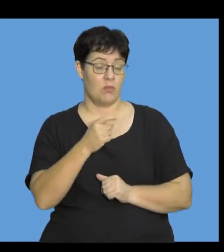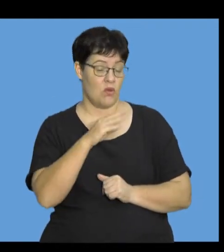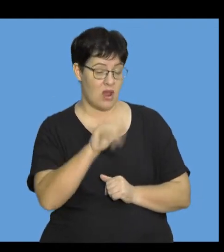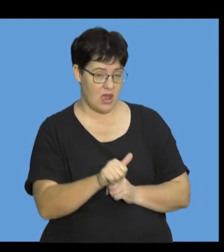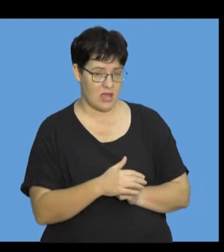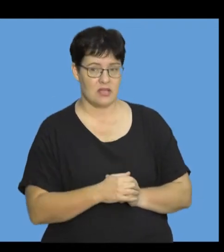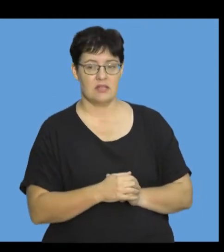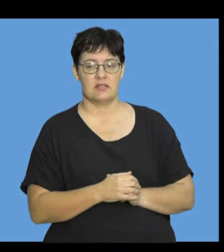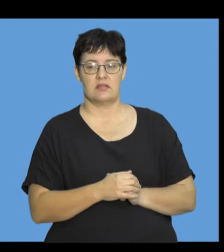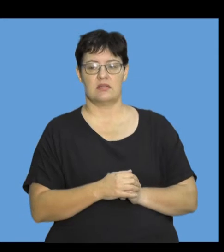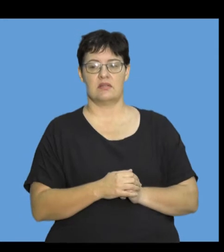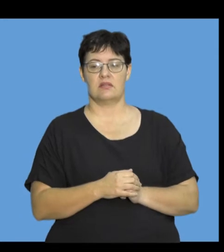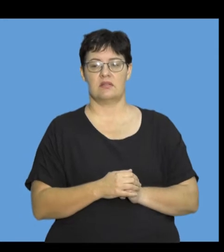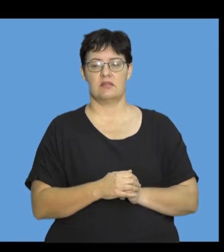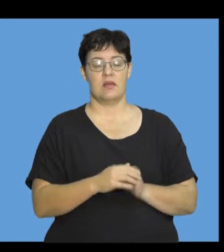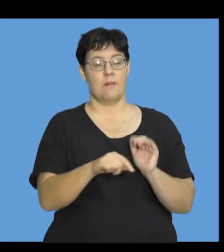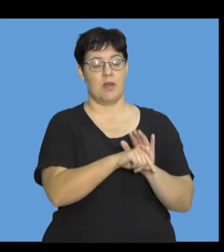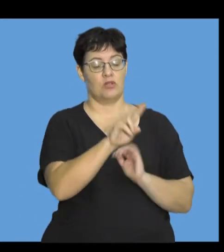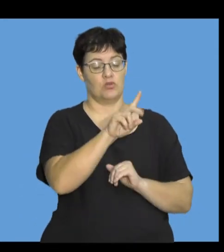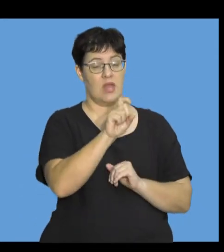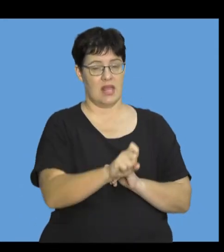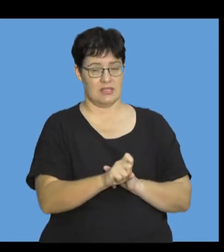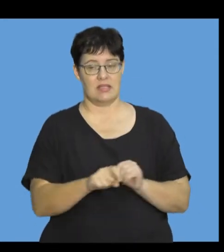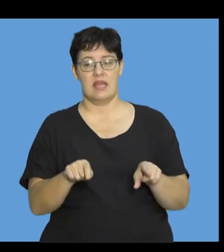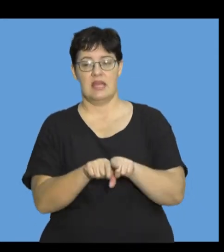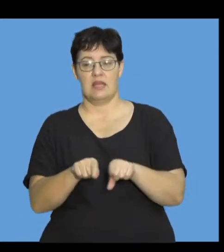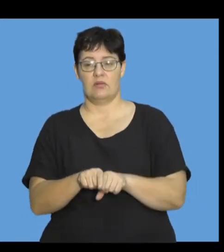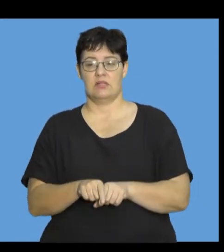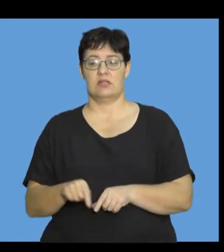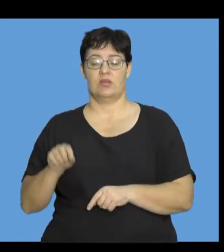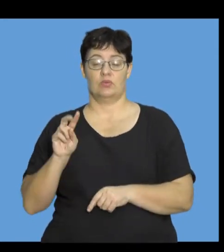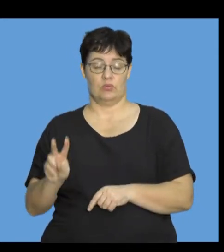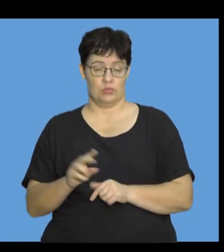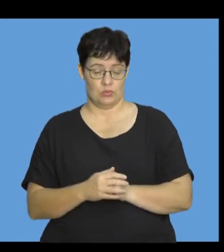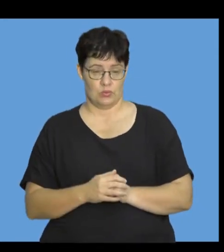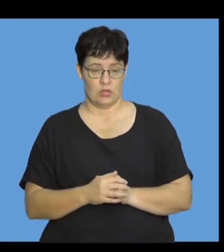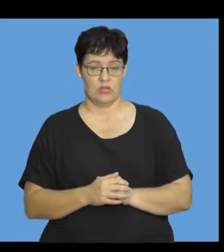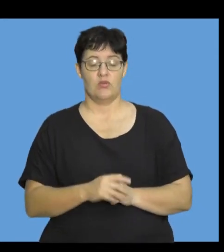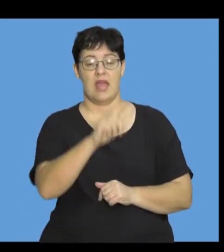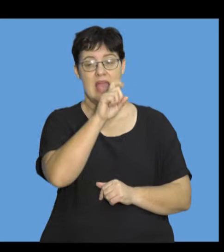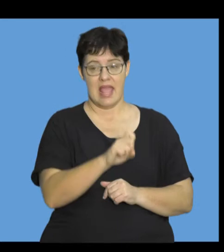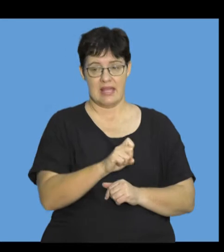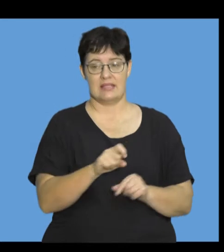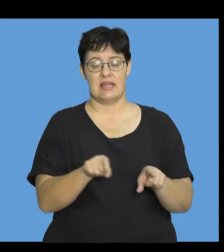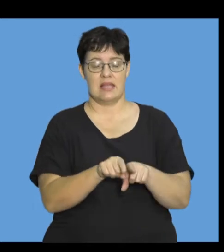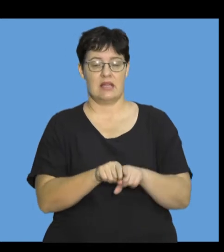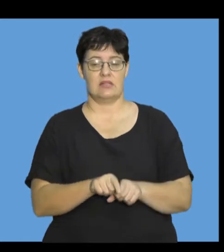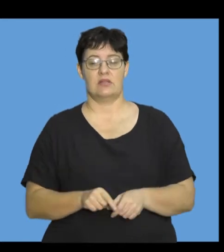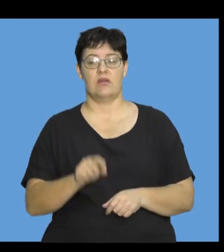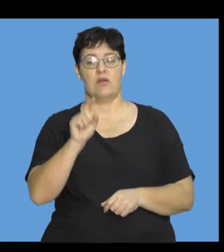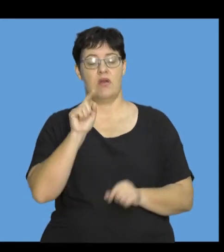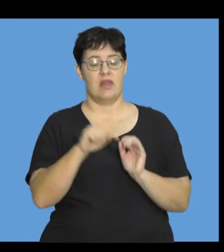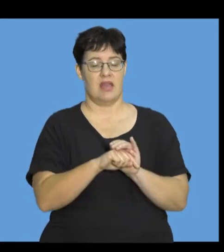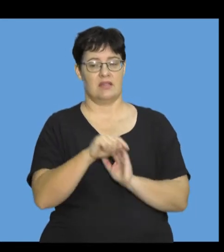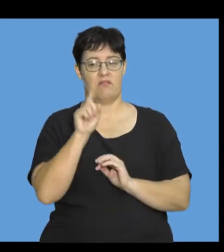into life here, which will be minus 2x equals to 2, and then x will be equals to